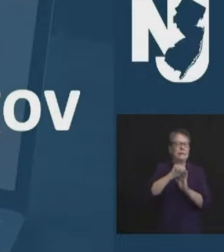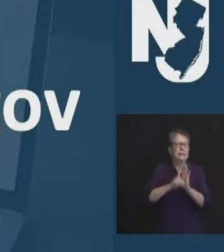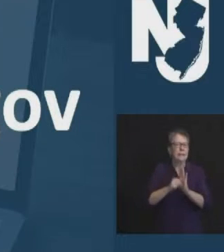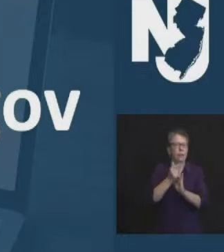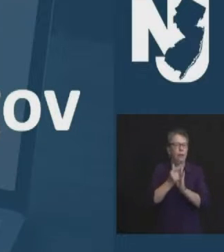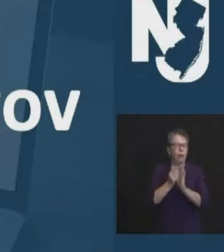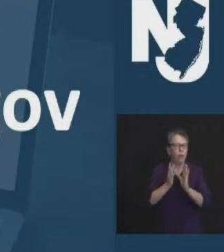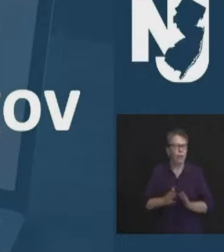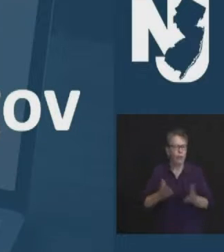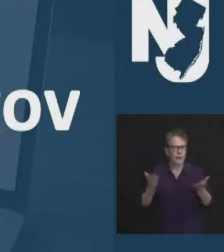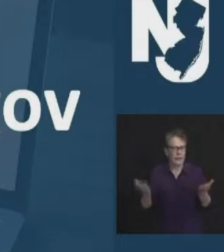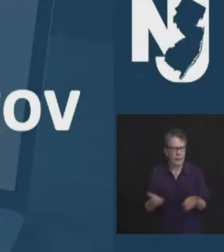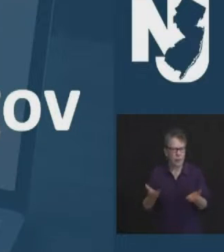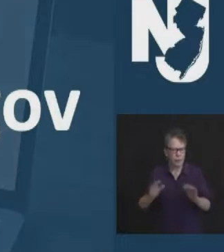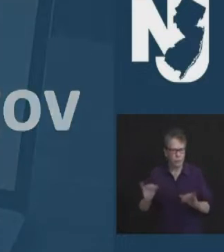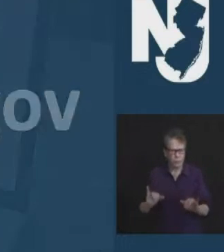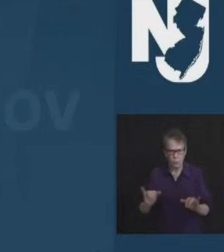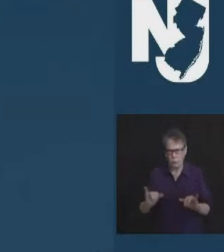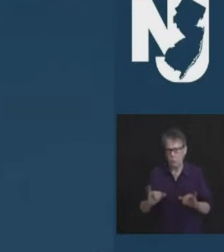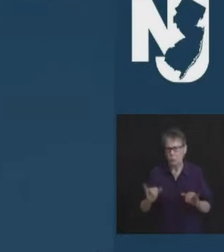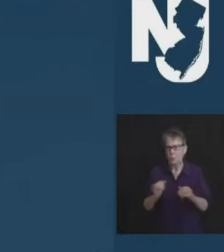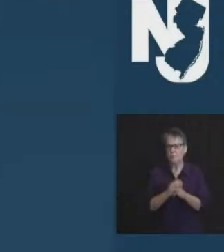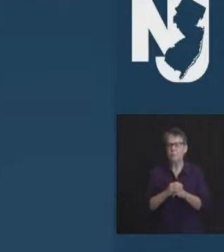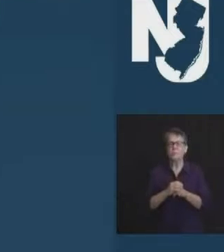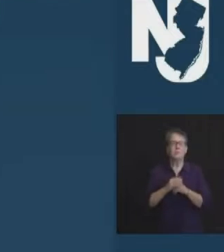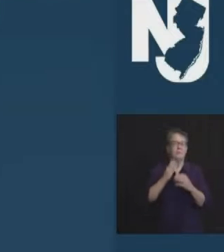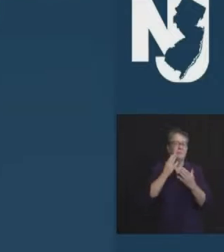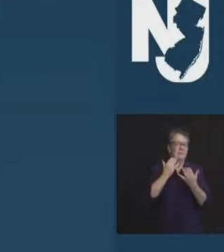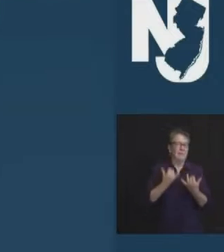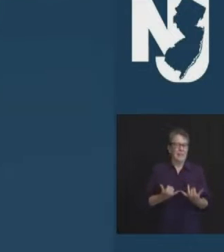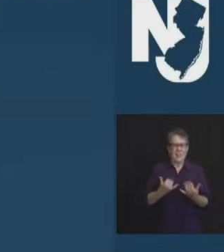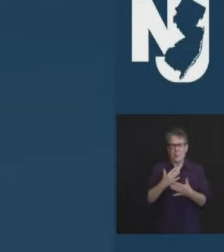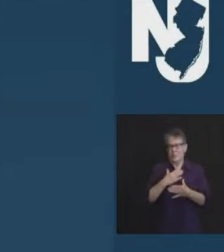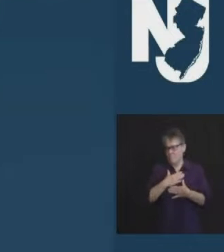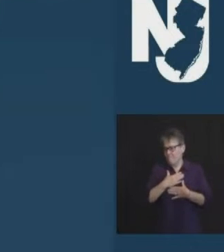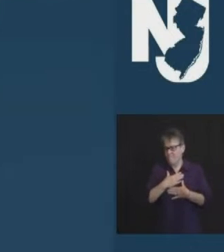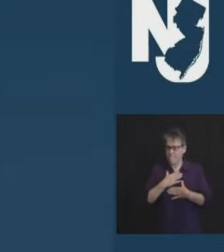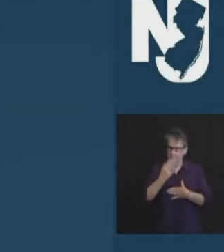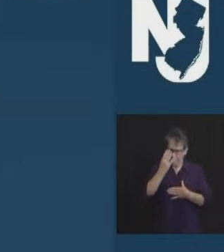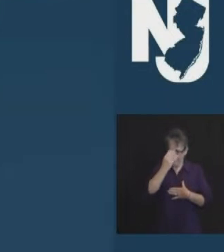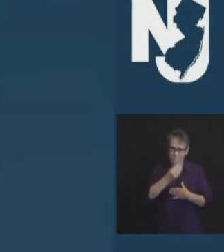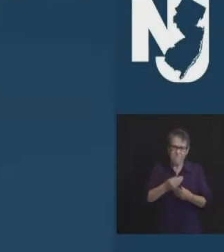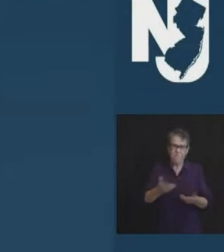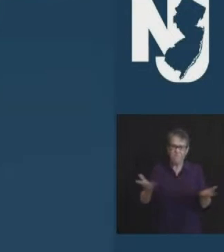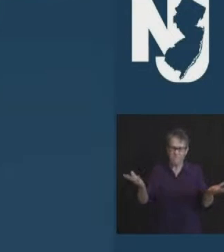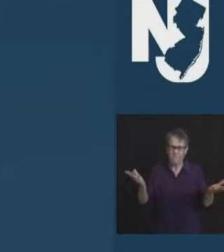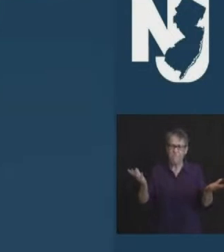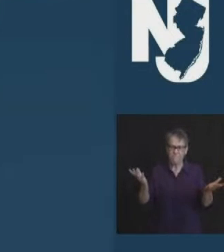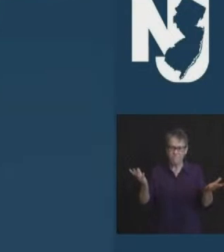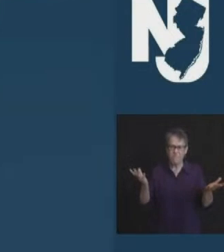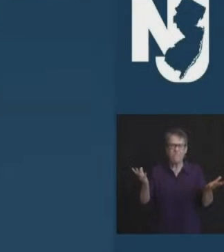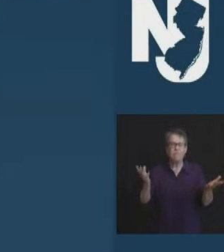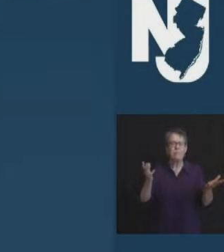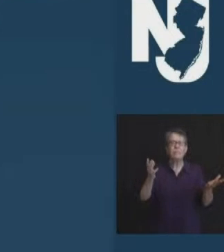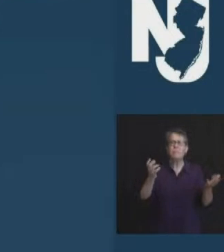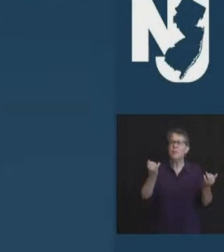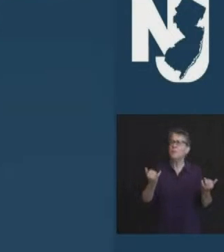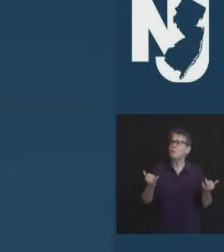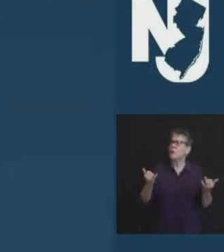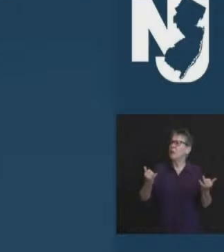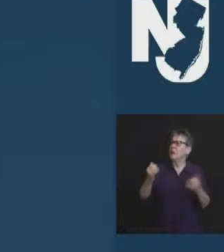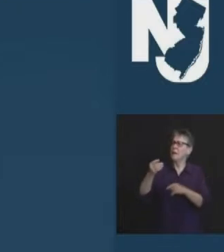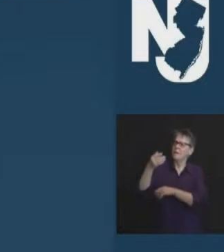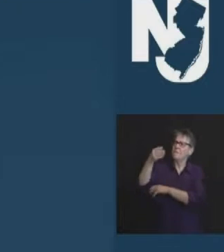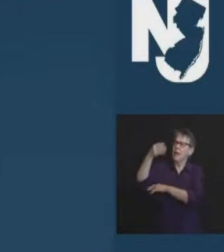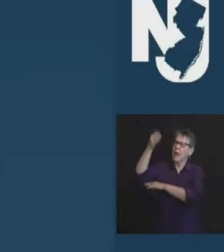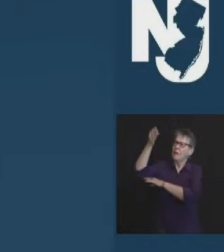first of all, and this is with a heavy heart, if you're out and about the state today, you will notice that flags up and down the state are flying at half-mast. I